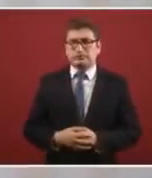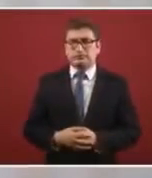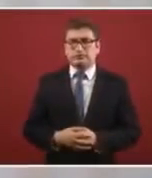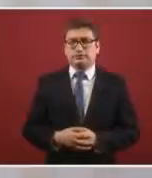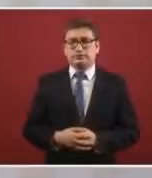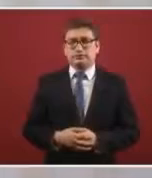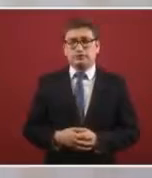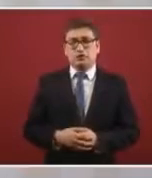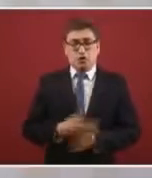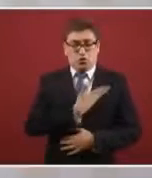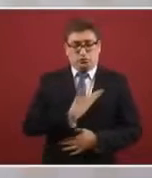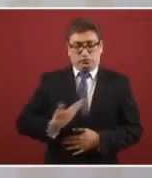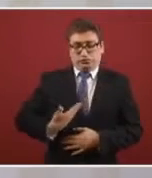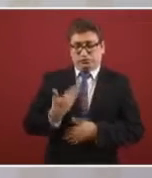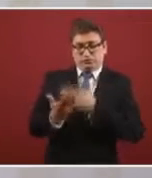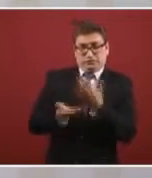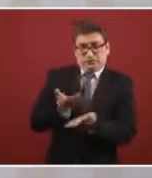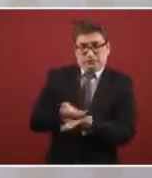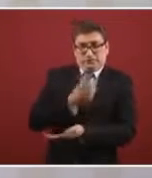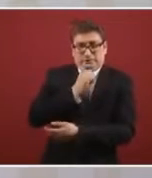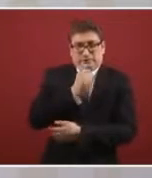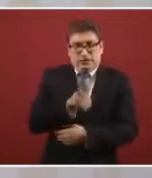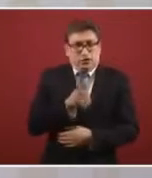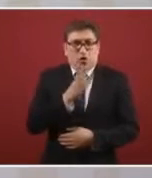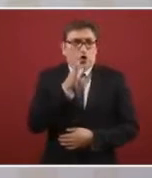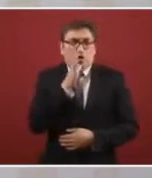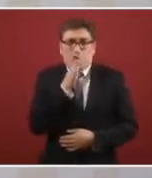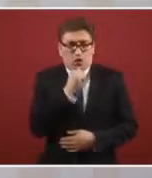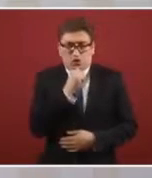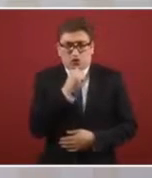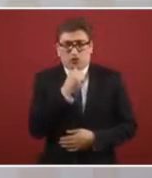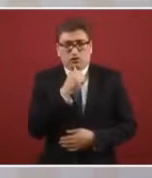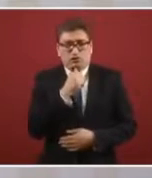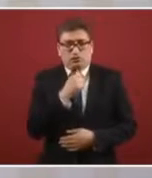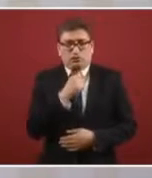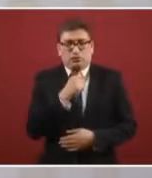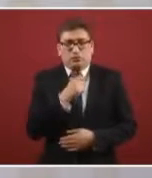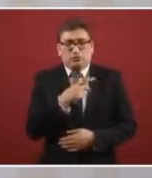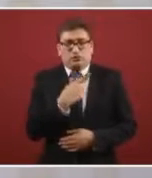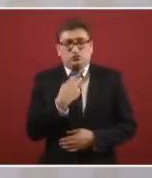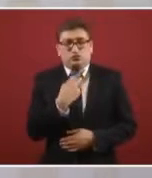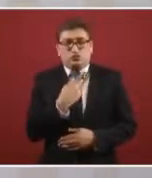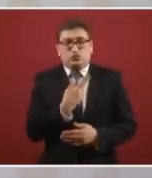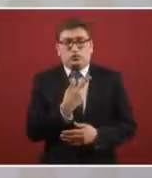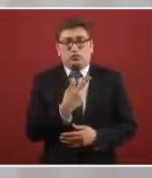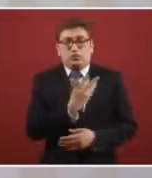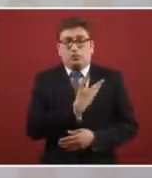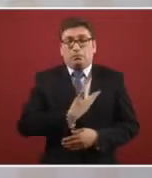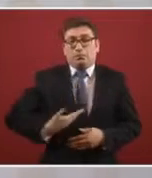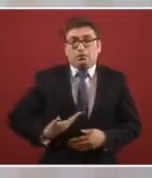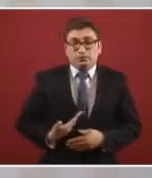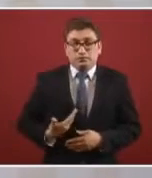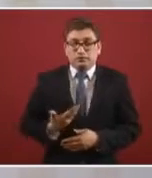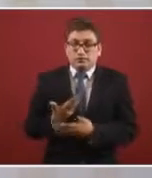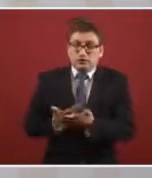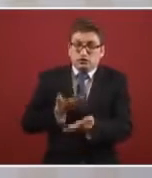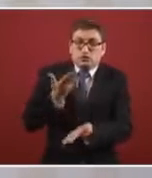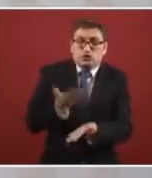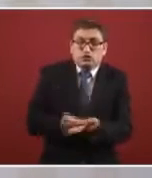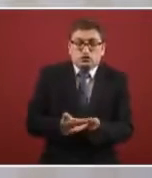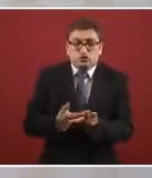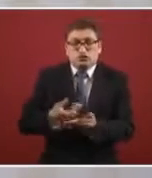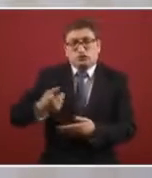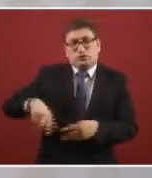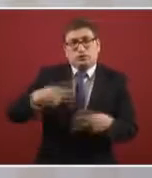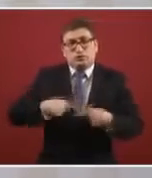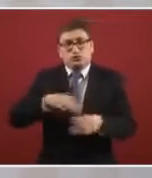el presidente, the que president, no tenga derecho or who does not have a right to solicit